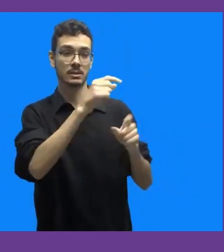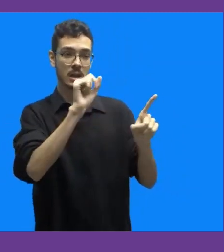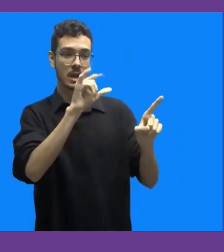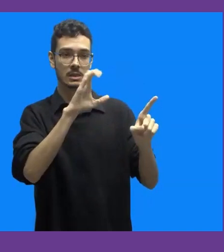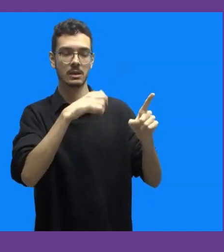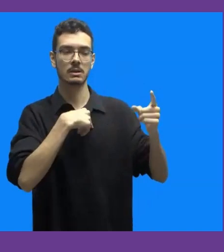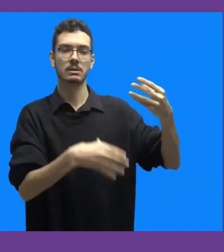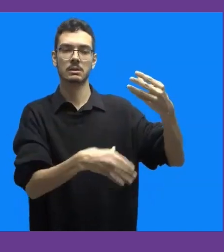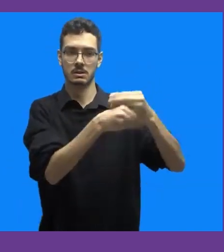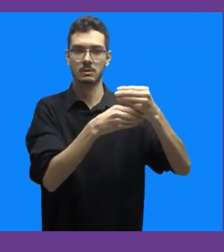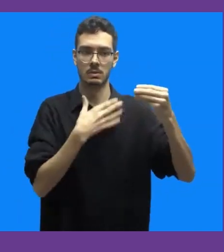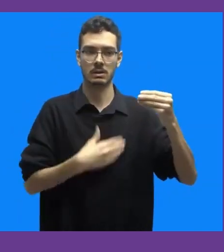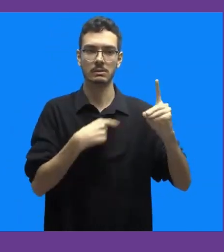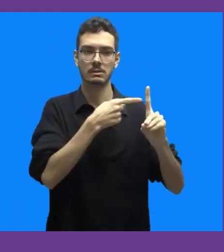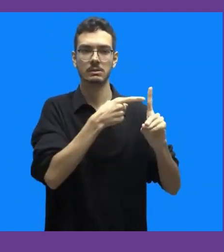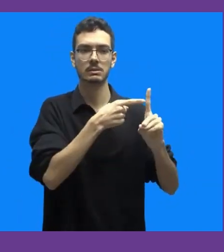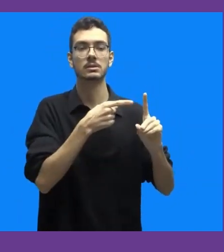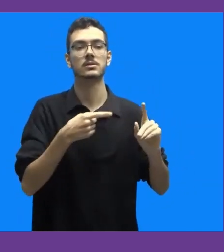that it is